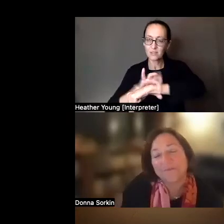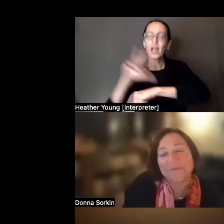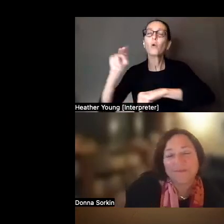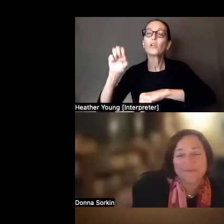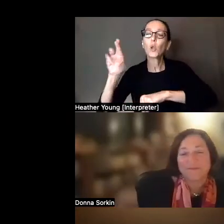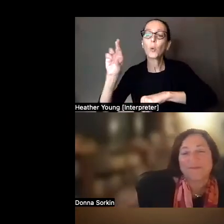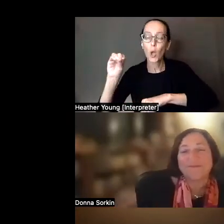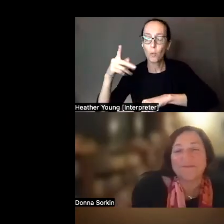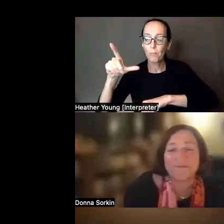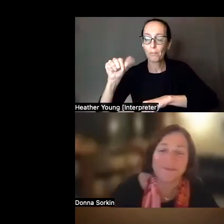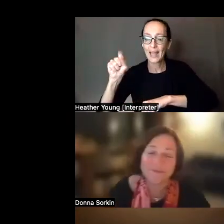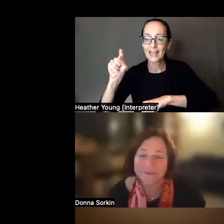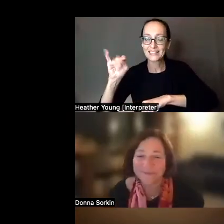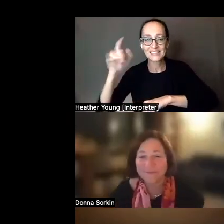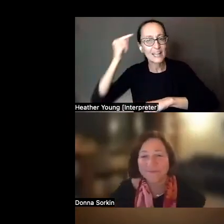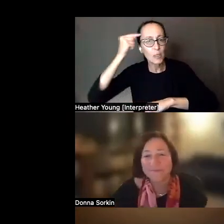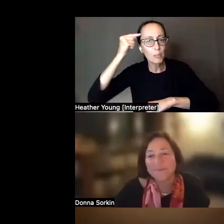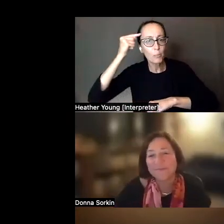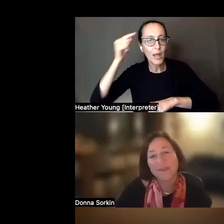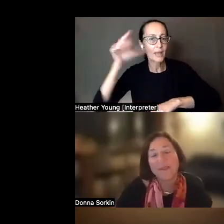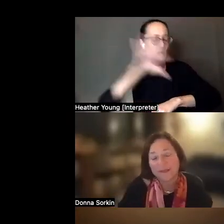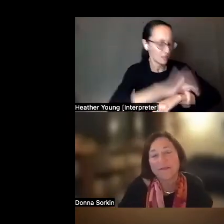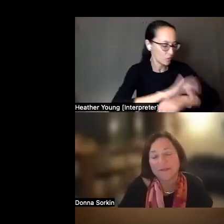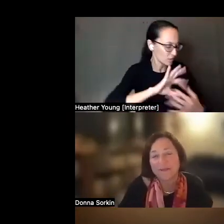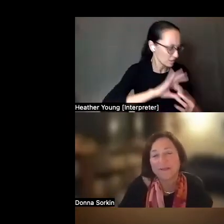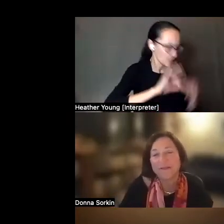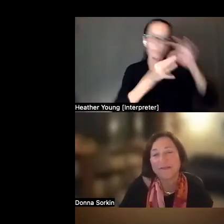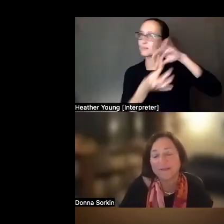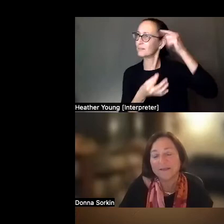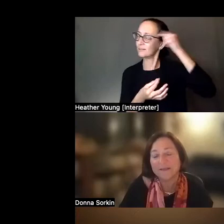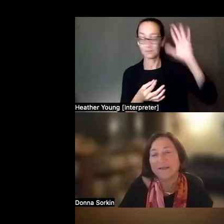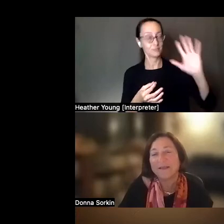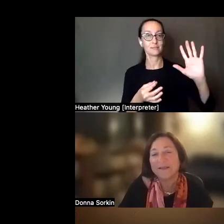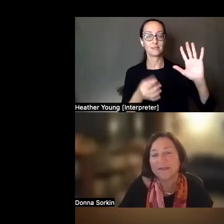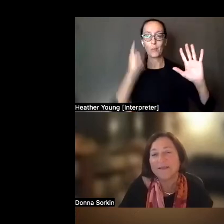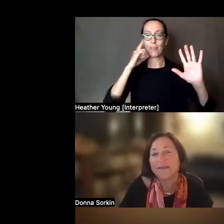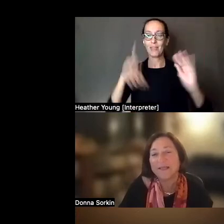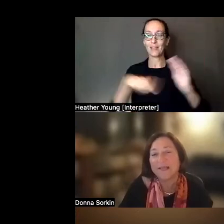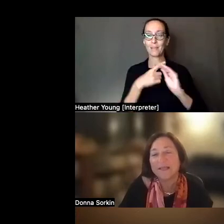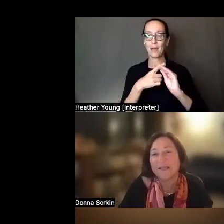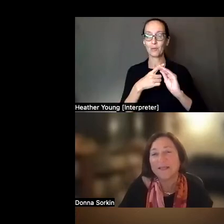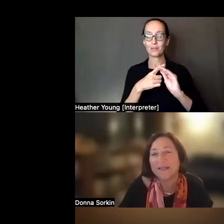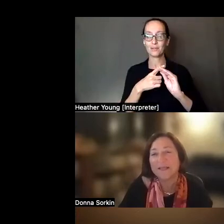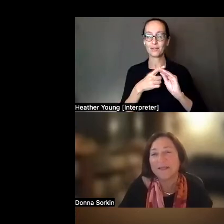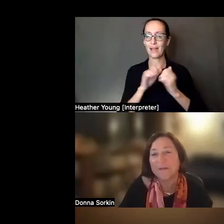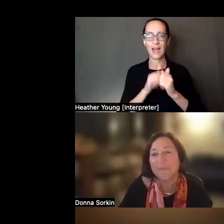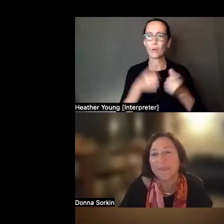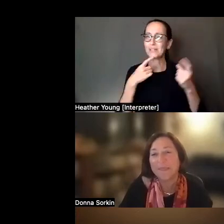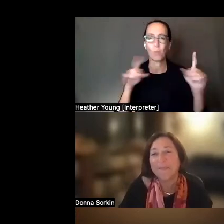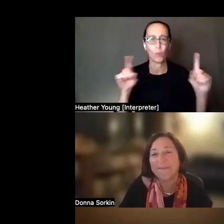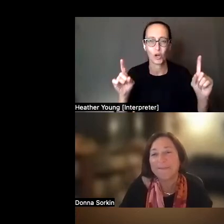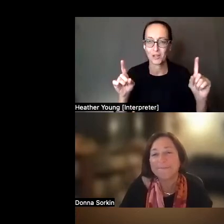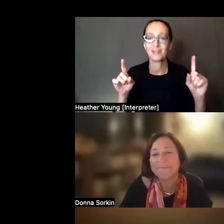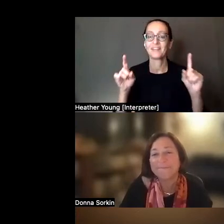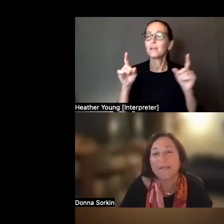has done, and your brain can interpret the sounds from the wrist. And so then I've been thinking so much about how that works. Can you talk just a little